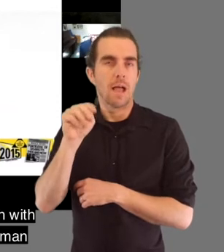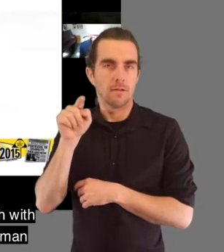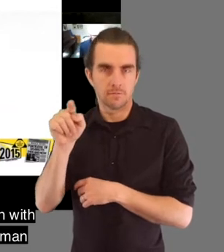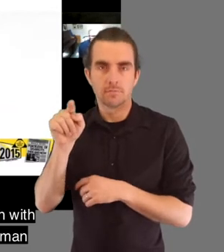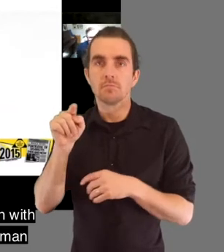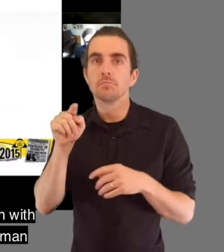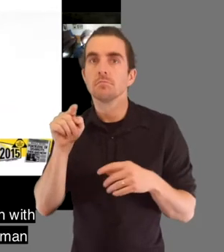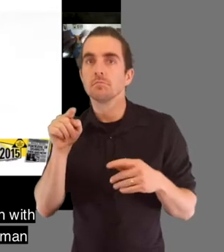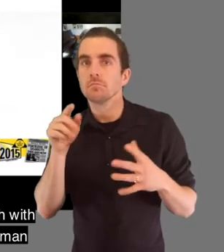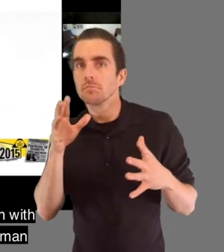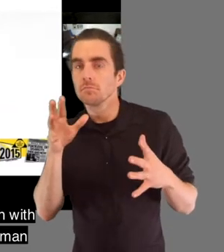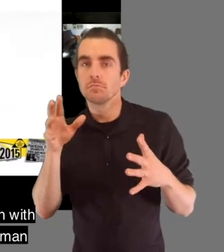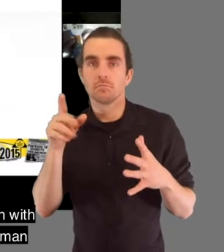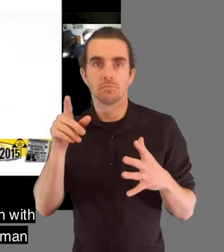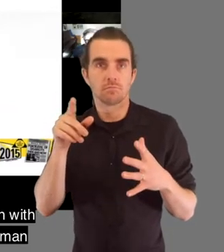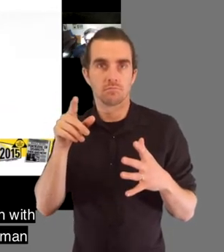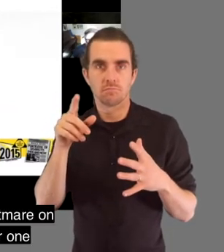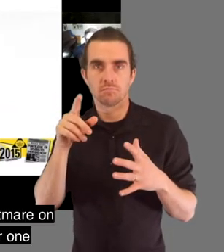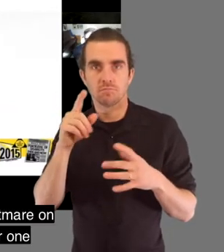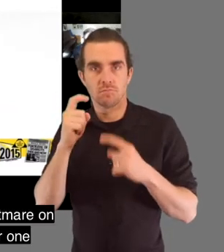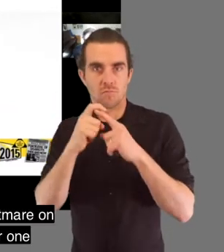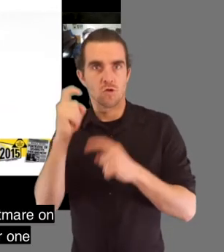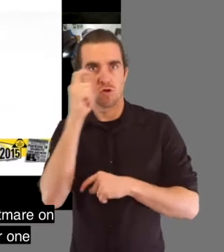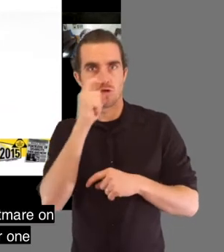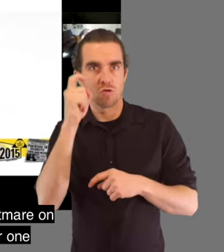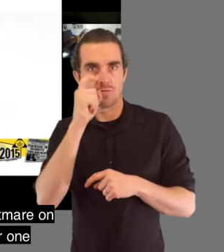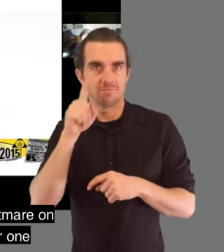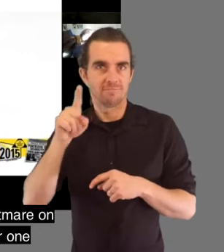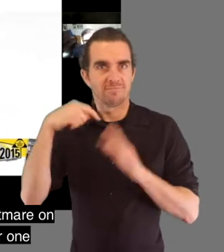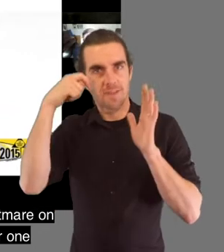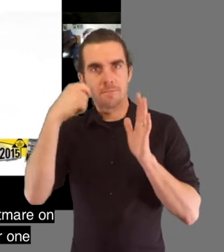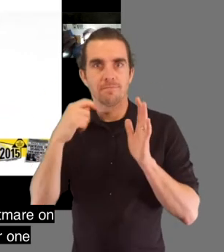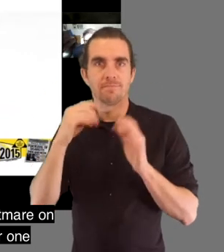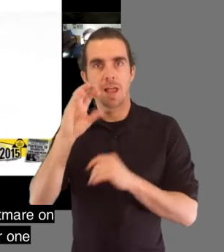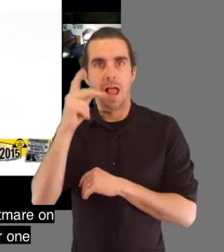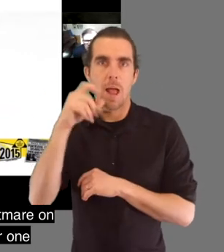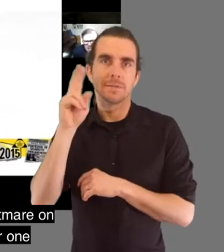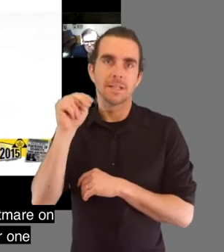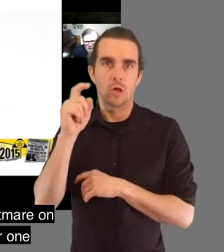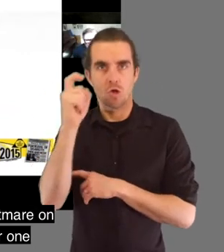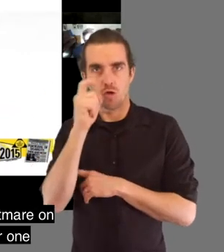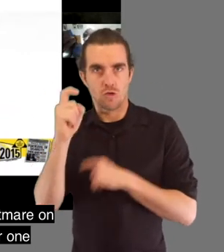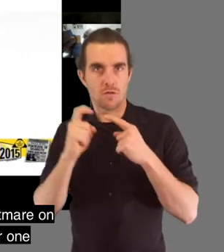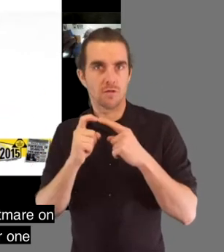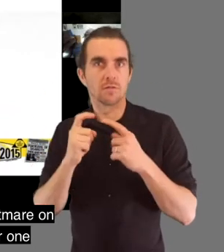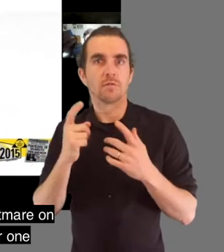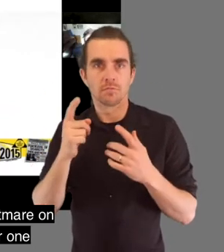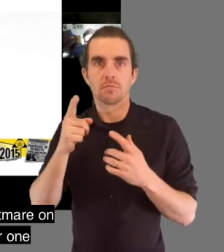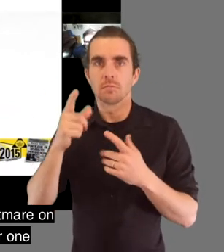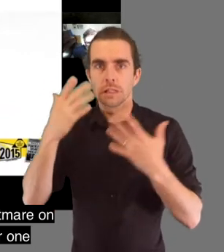Or Dustin Hoffman playing Hook in Captain Hook. Nightmare on Elm